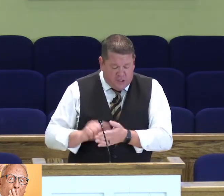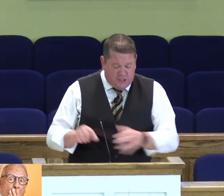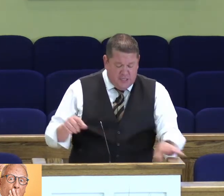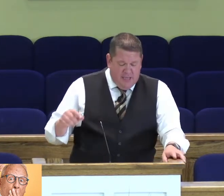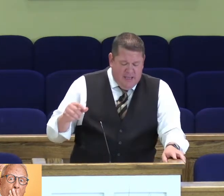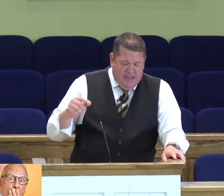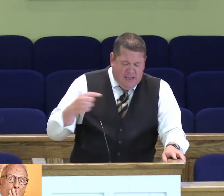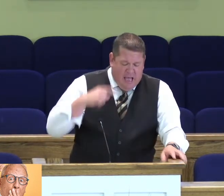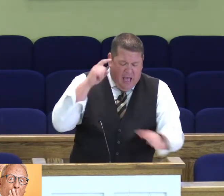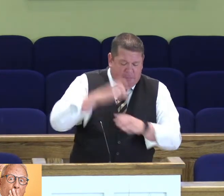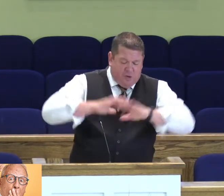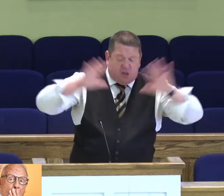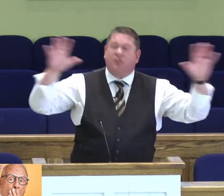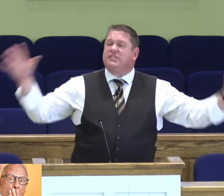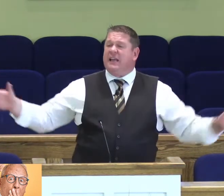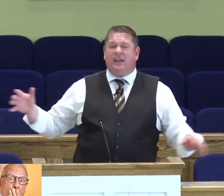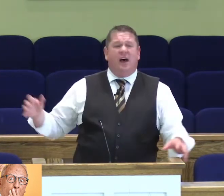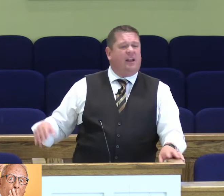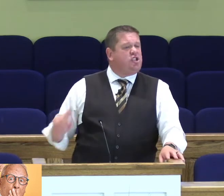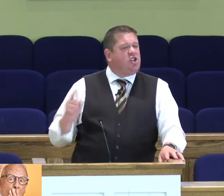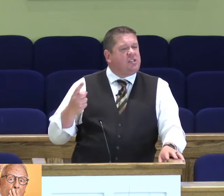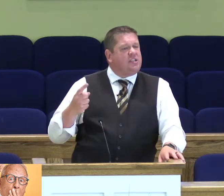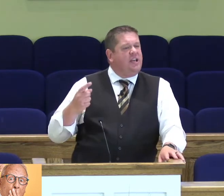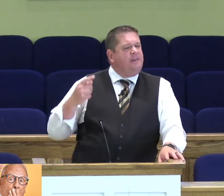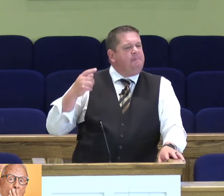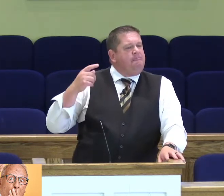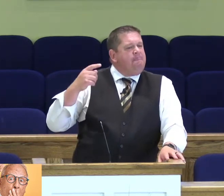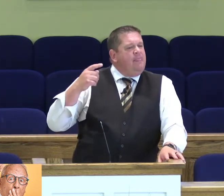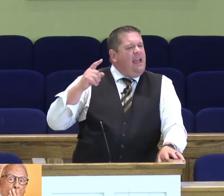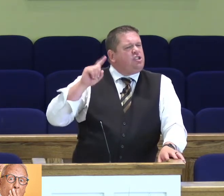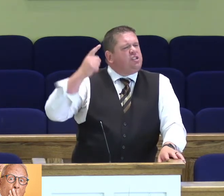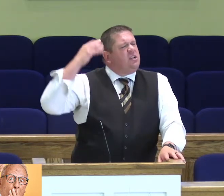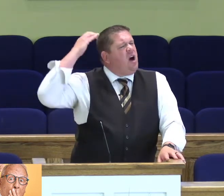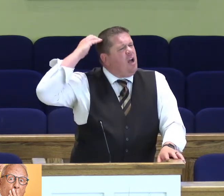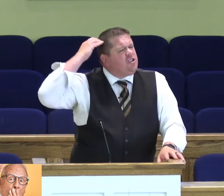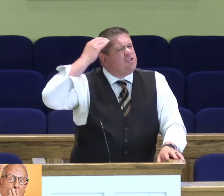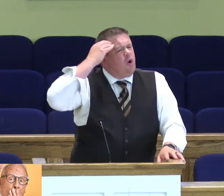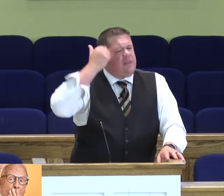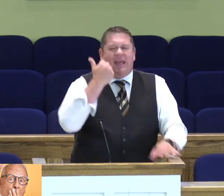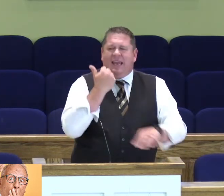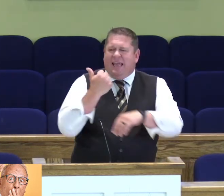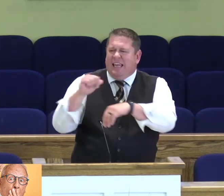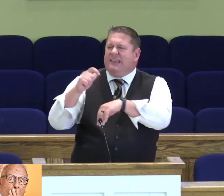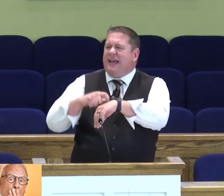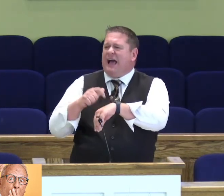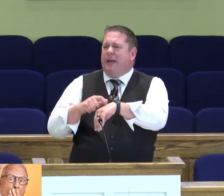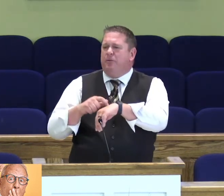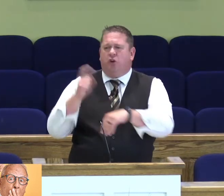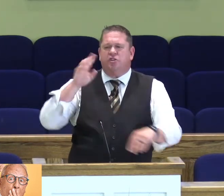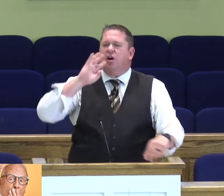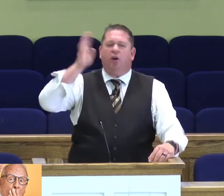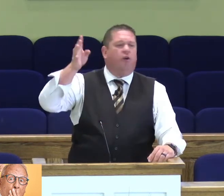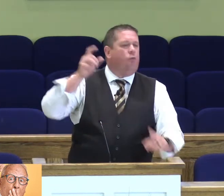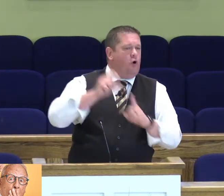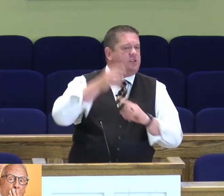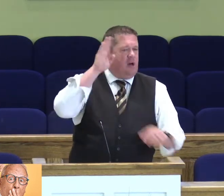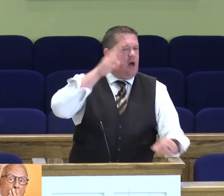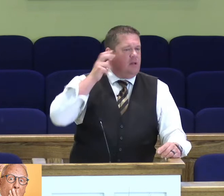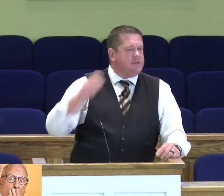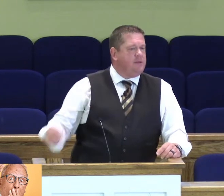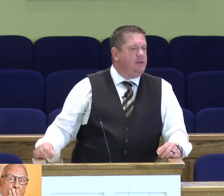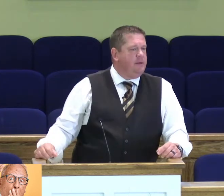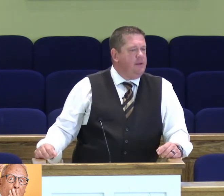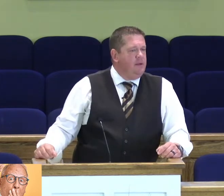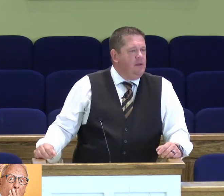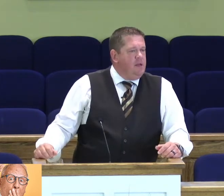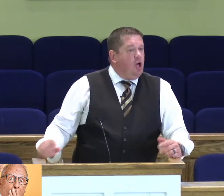short verses. I believe when it's all said and done, it's just a consciousness knowing that at any time you can just utter words and God